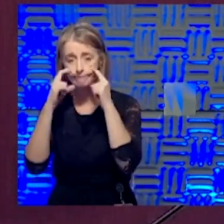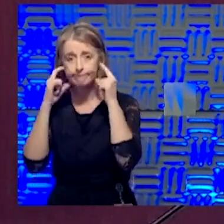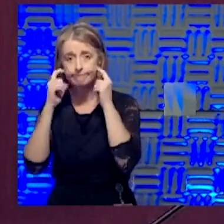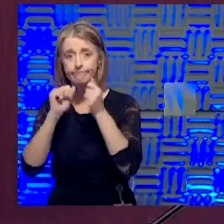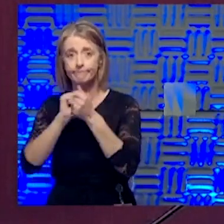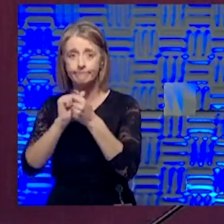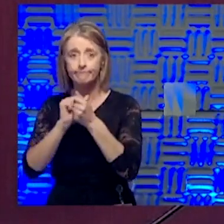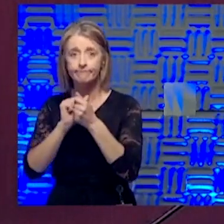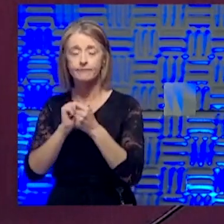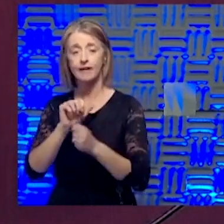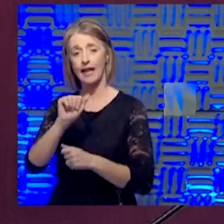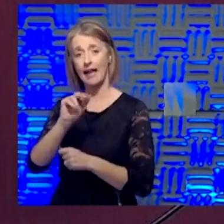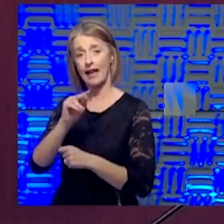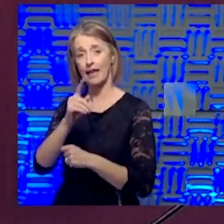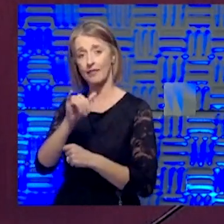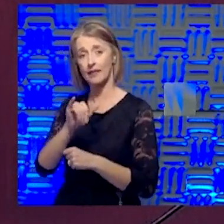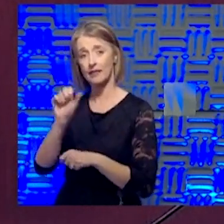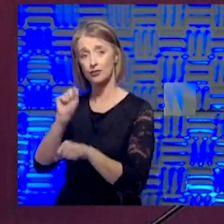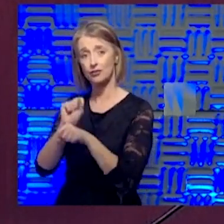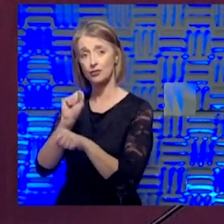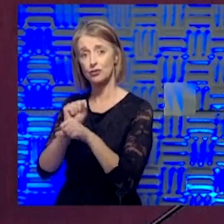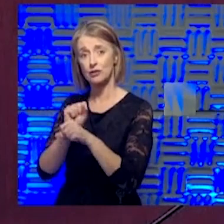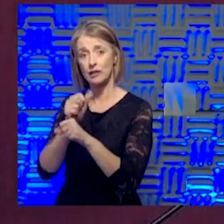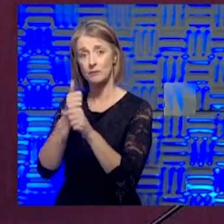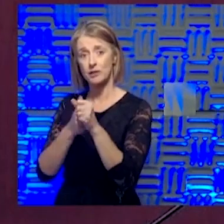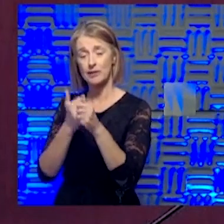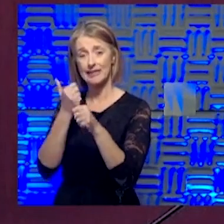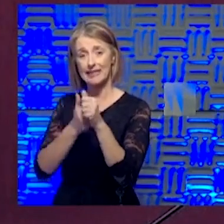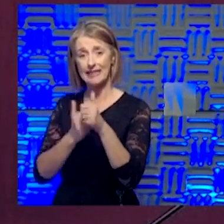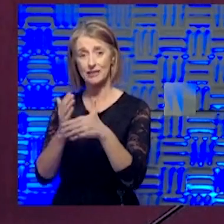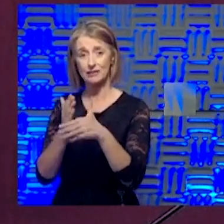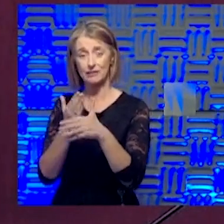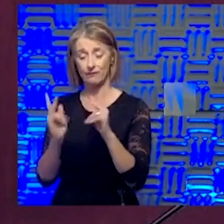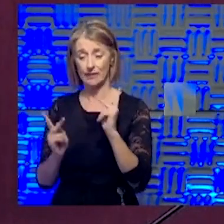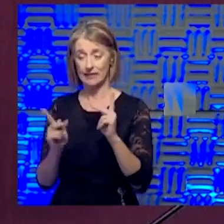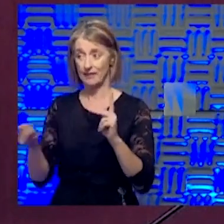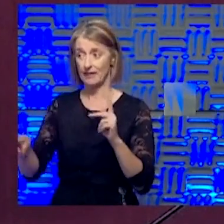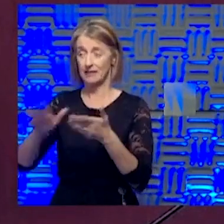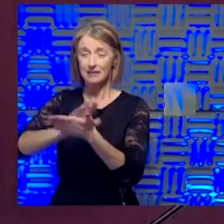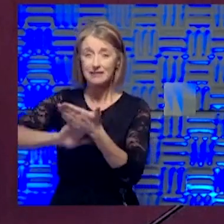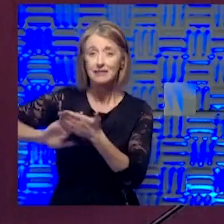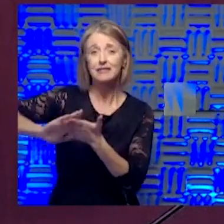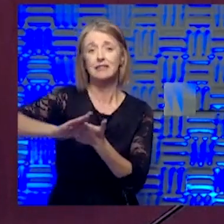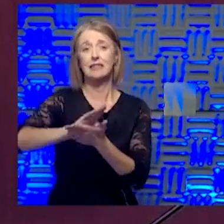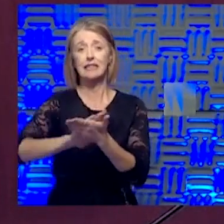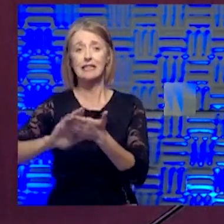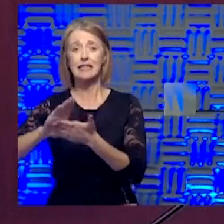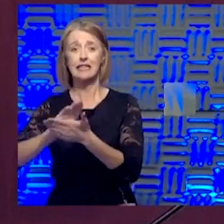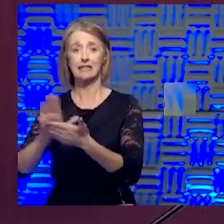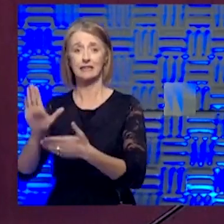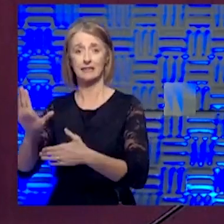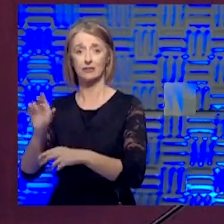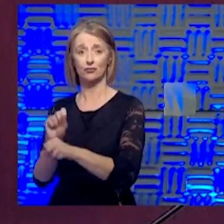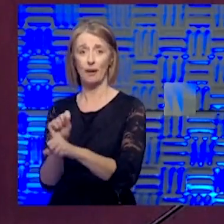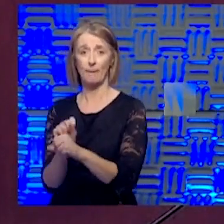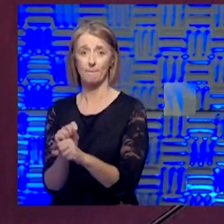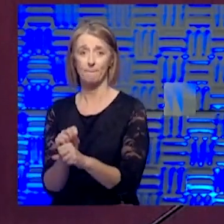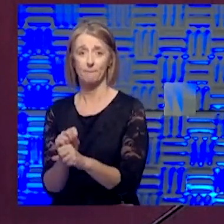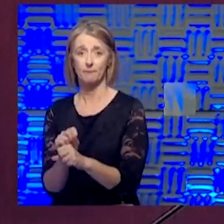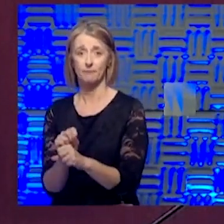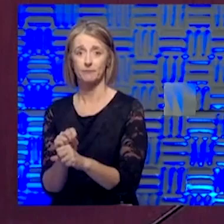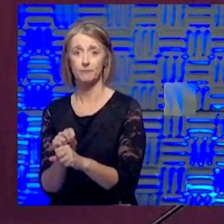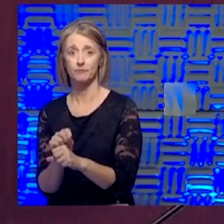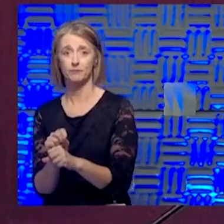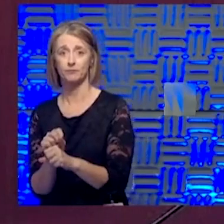one of Anthony's job was to make sure between every single visit that this whole place was washed down, and